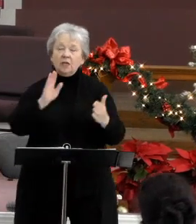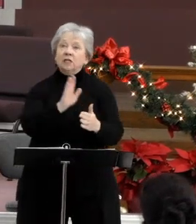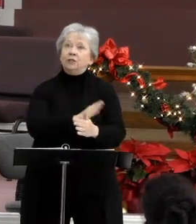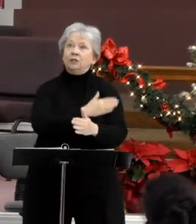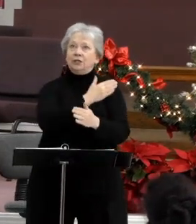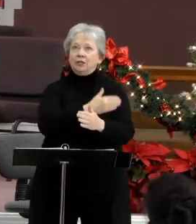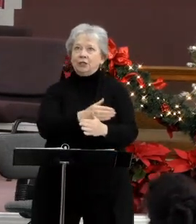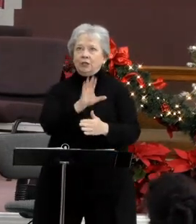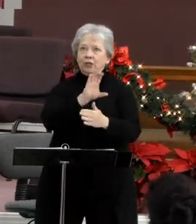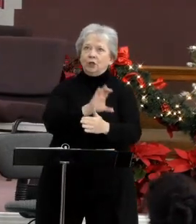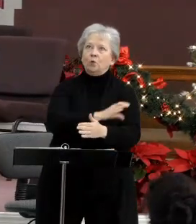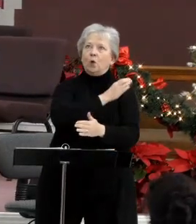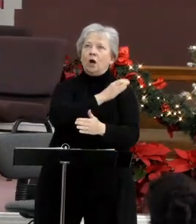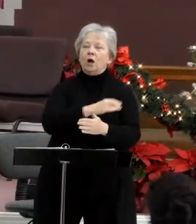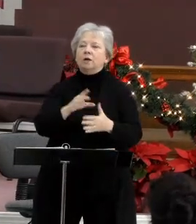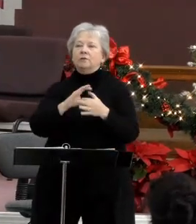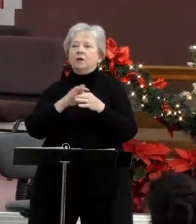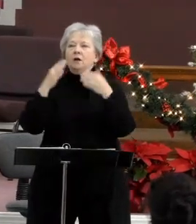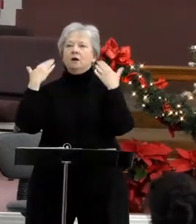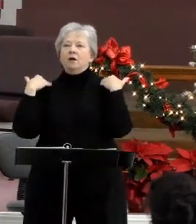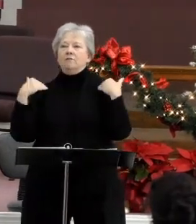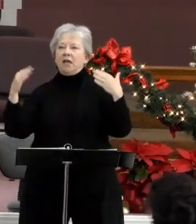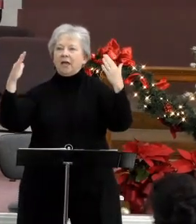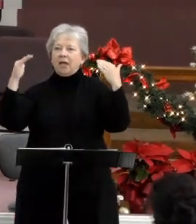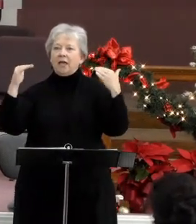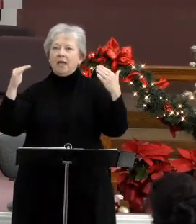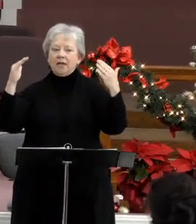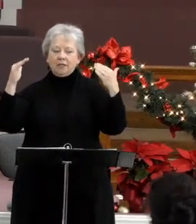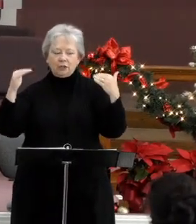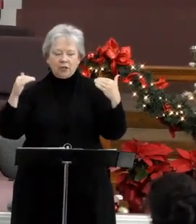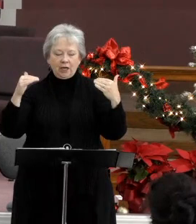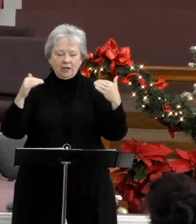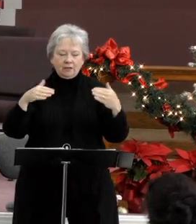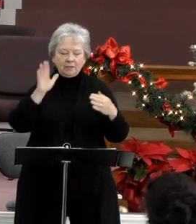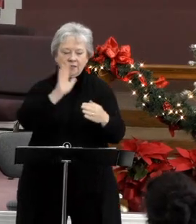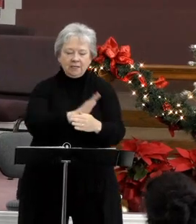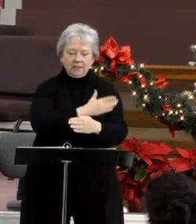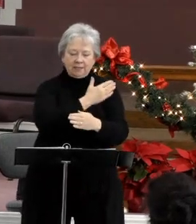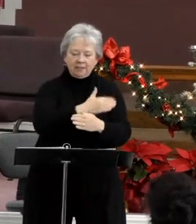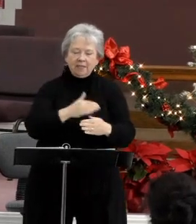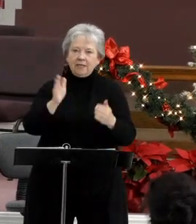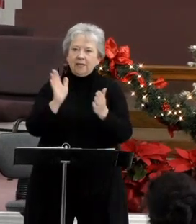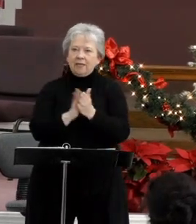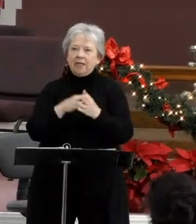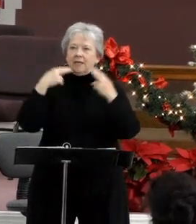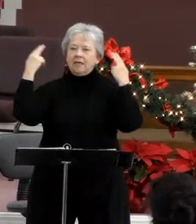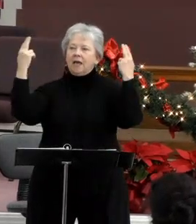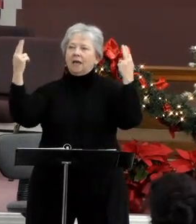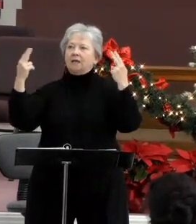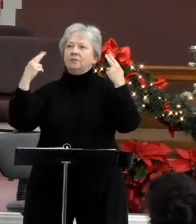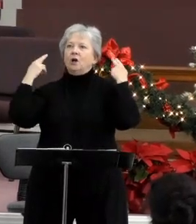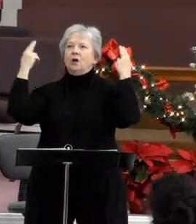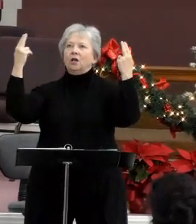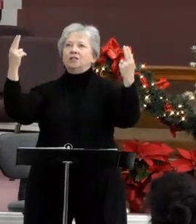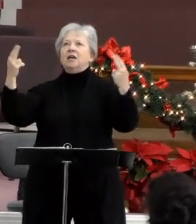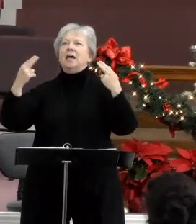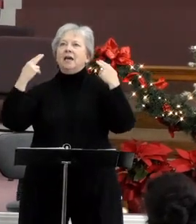Lord. Sing, choirs of angels, sing in